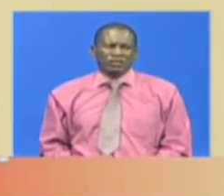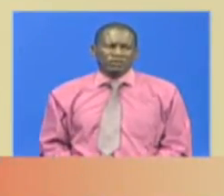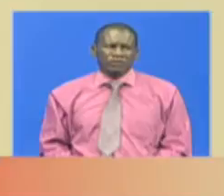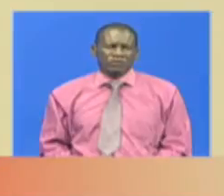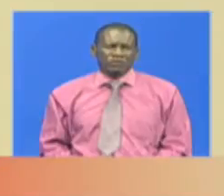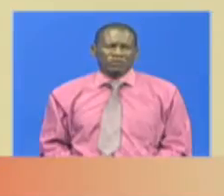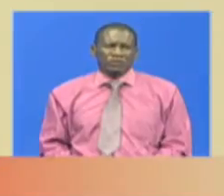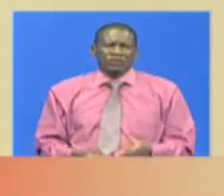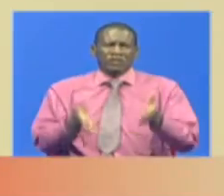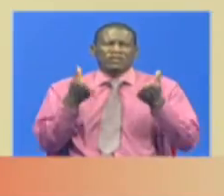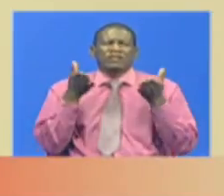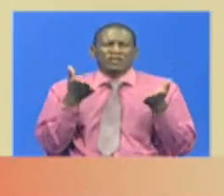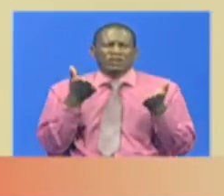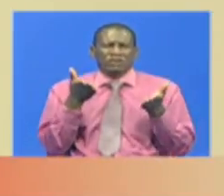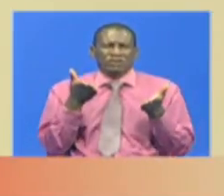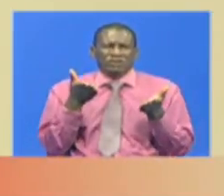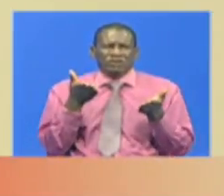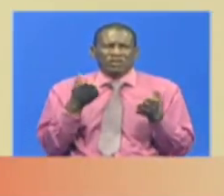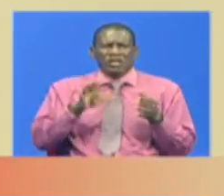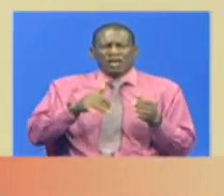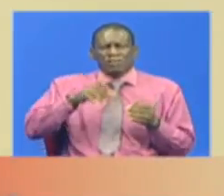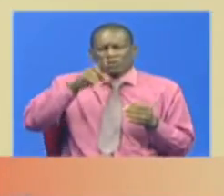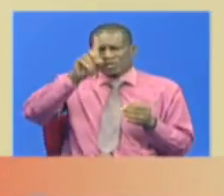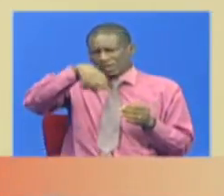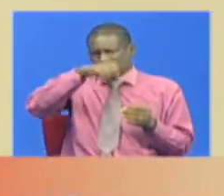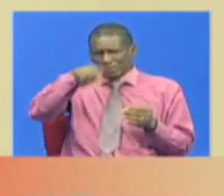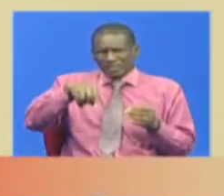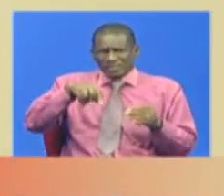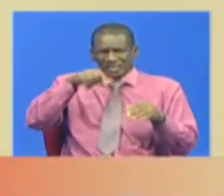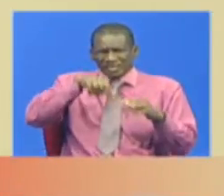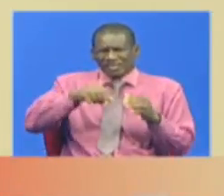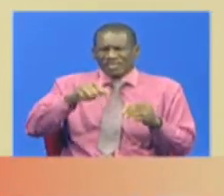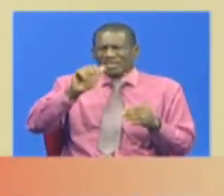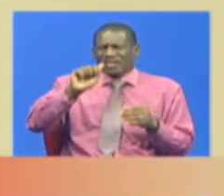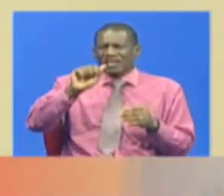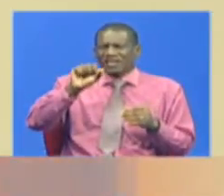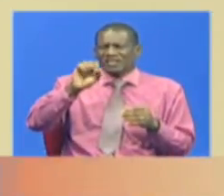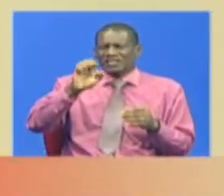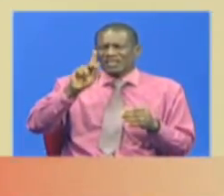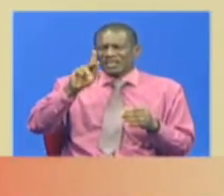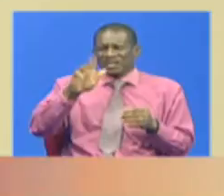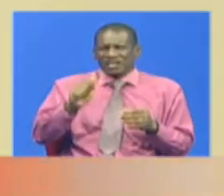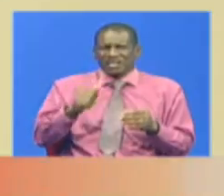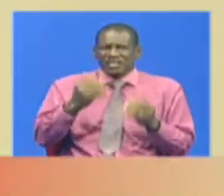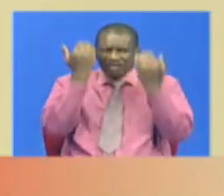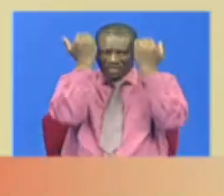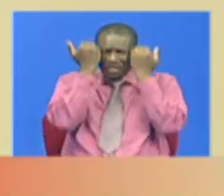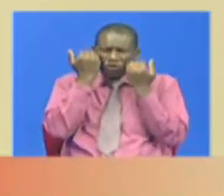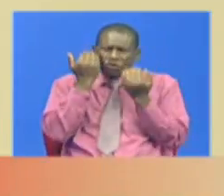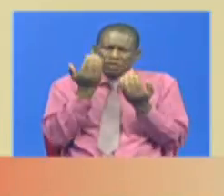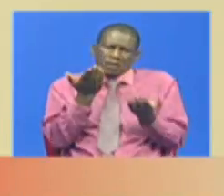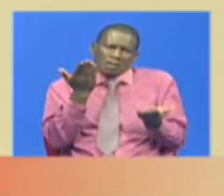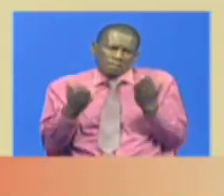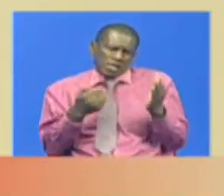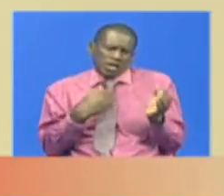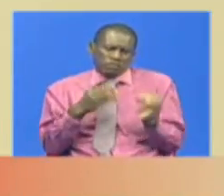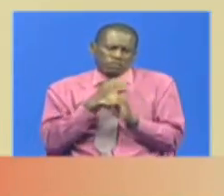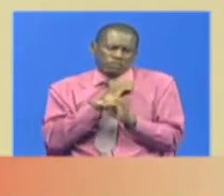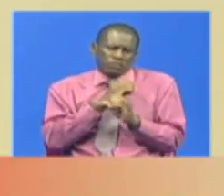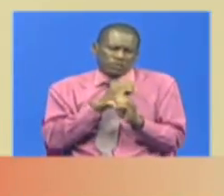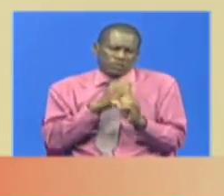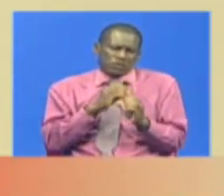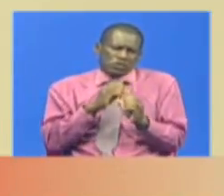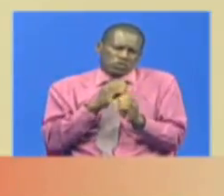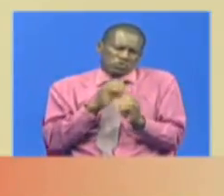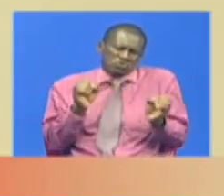So the on the offences under the ASECA, the court may not have much